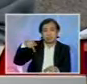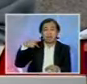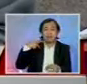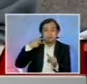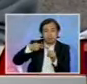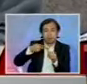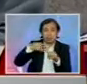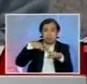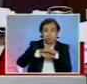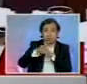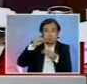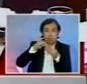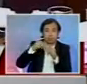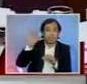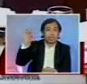entry number